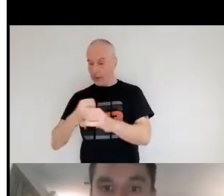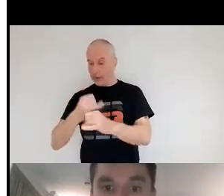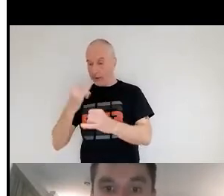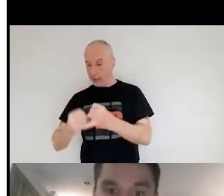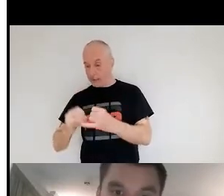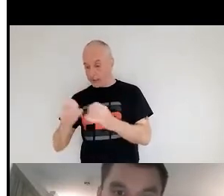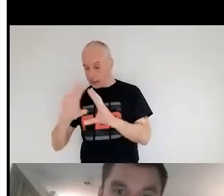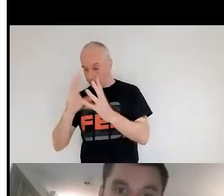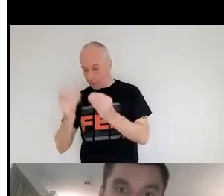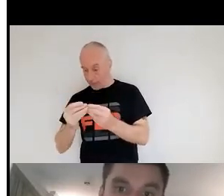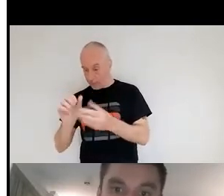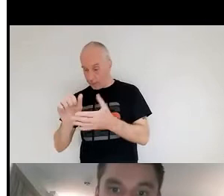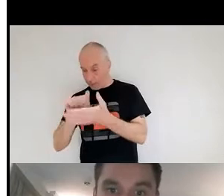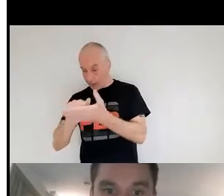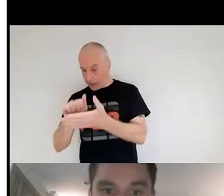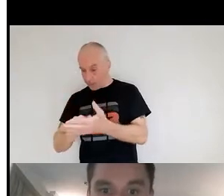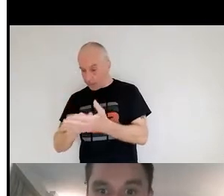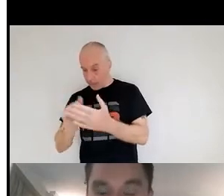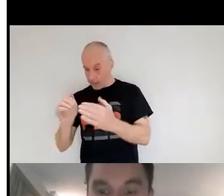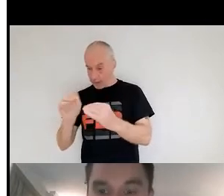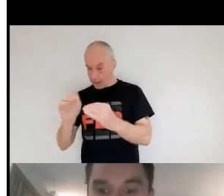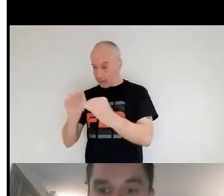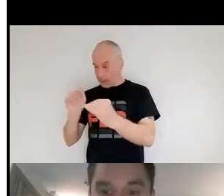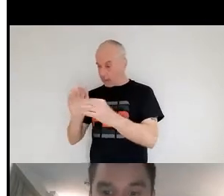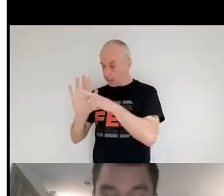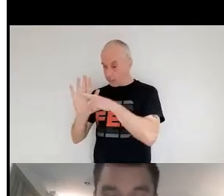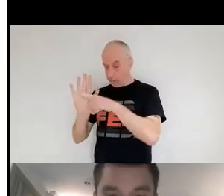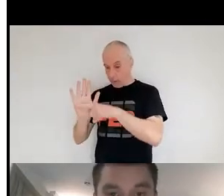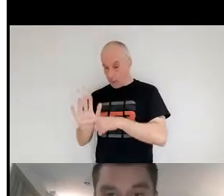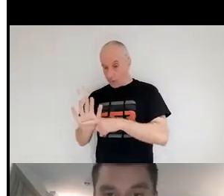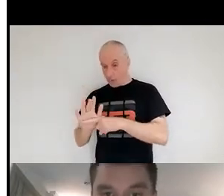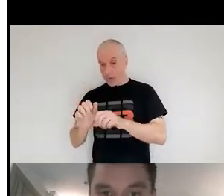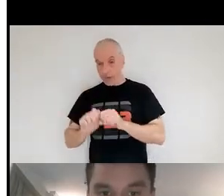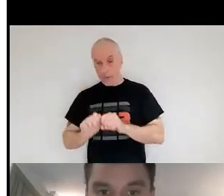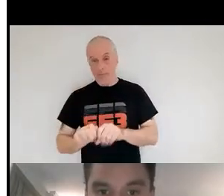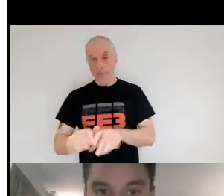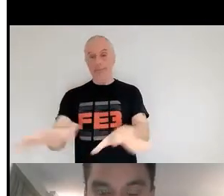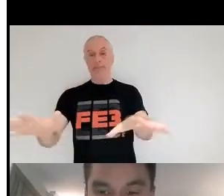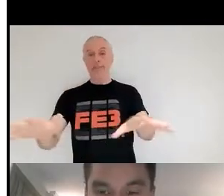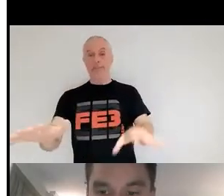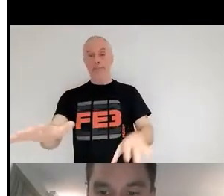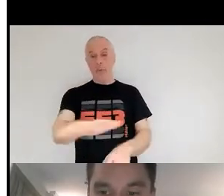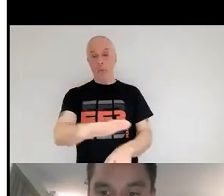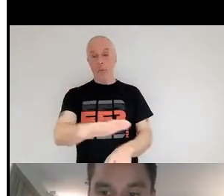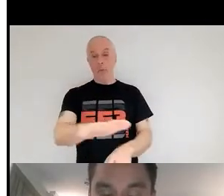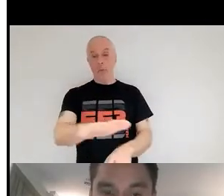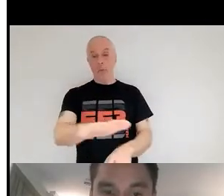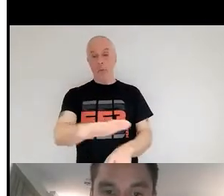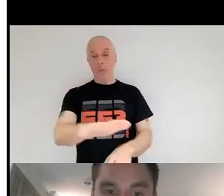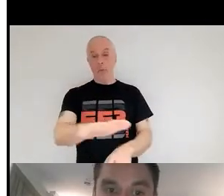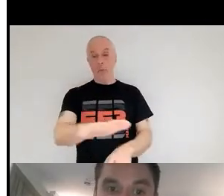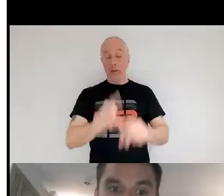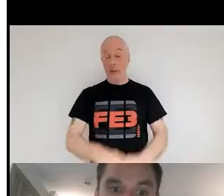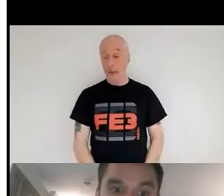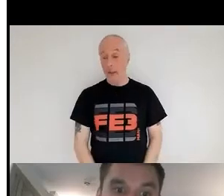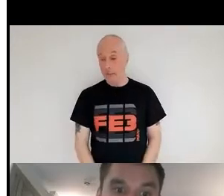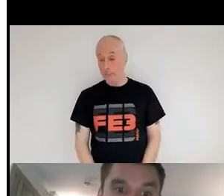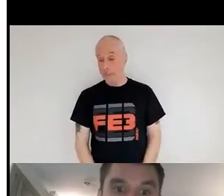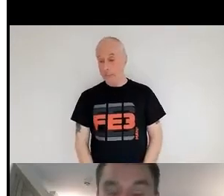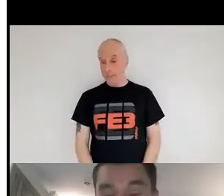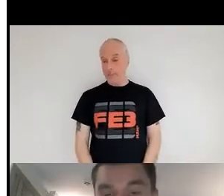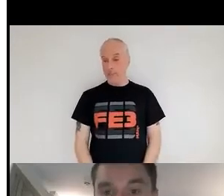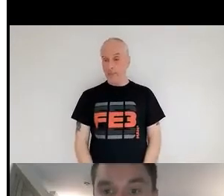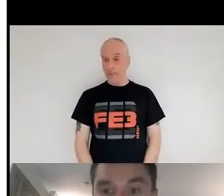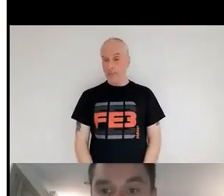regulations, and then it shoots off down to all of the users. And if for any reason it